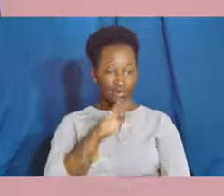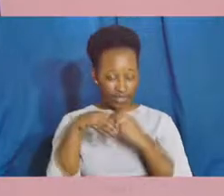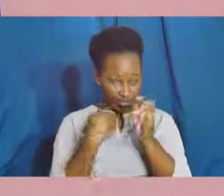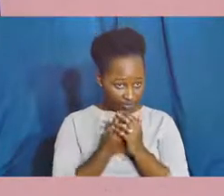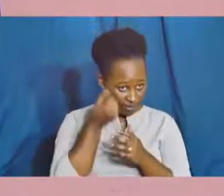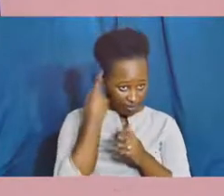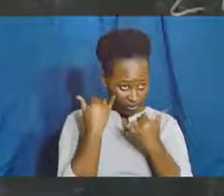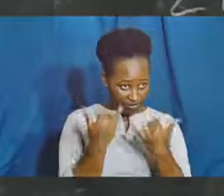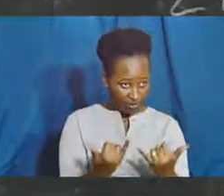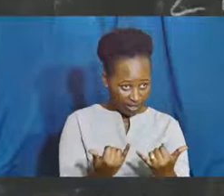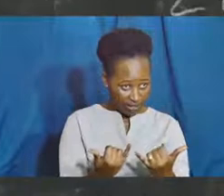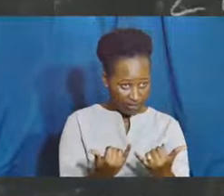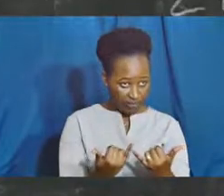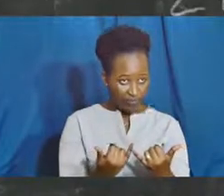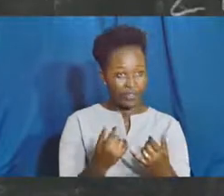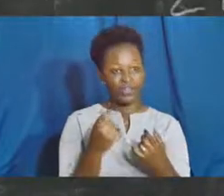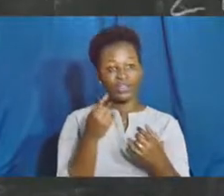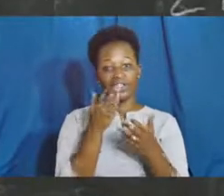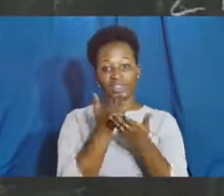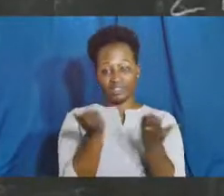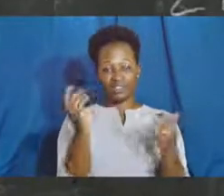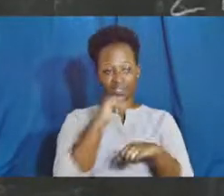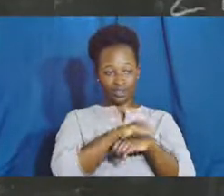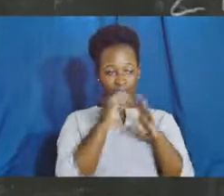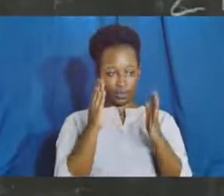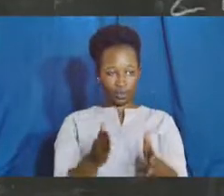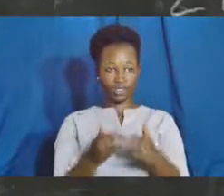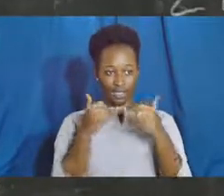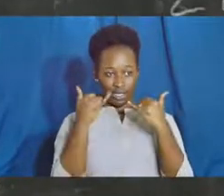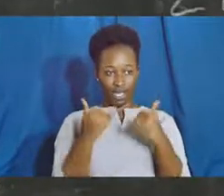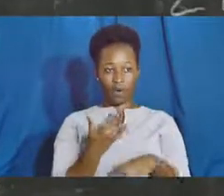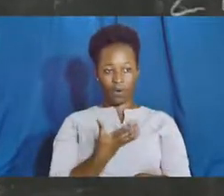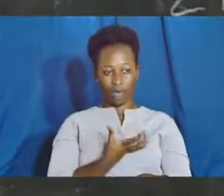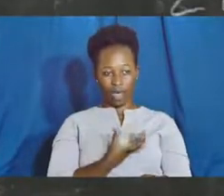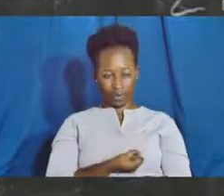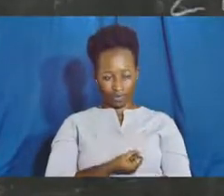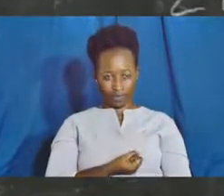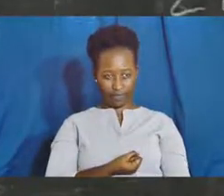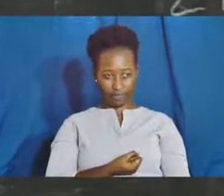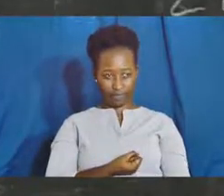now? Yes, students. Then let's have